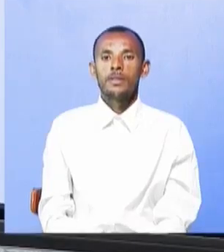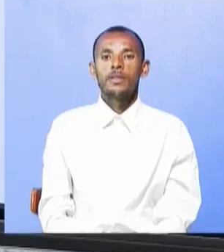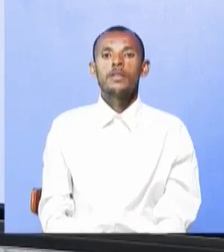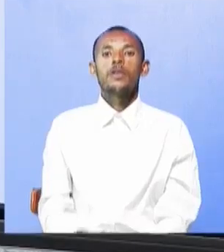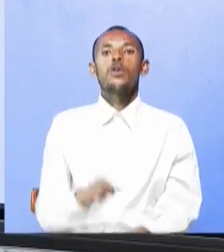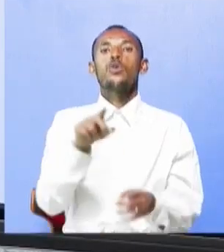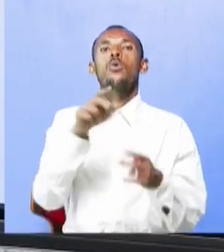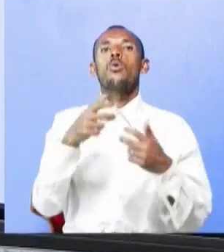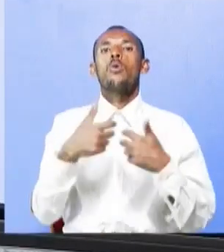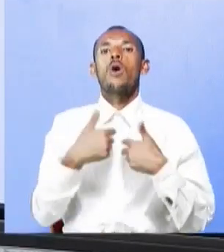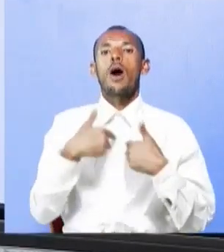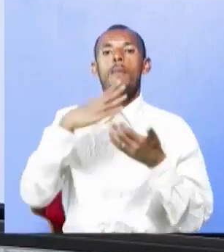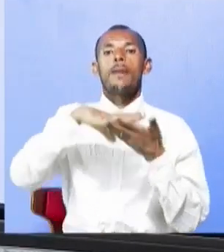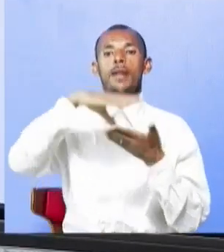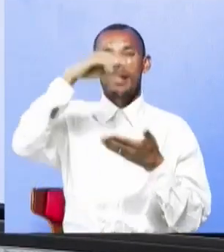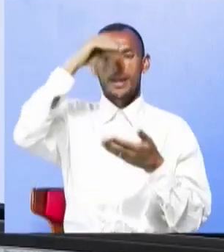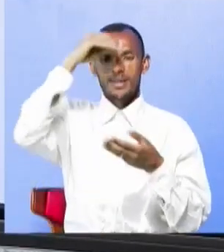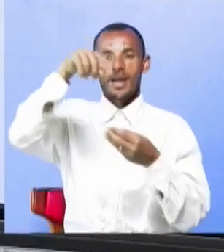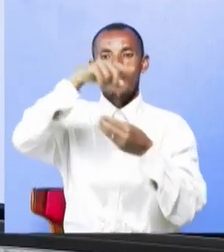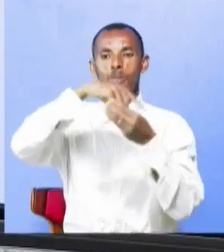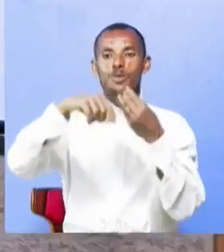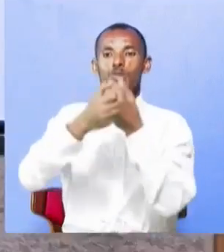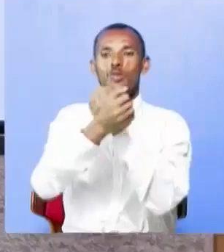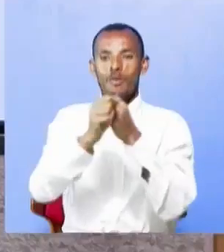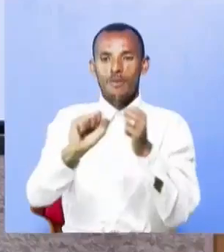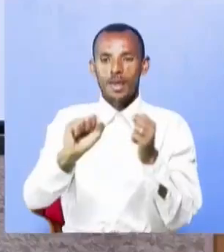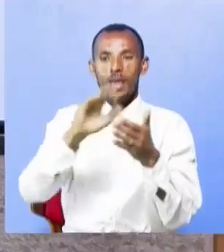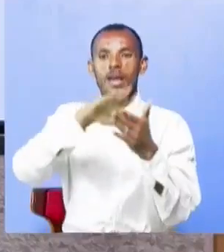You have learned about solving graphs